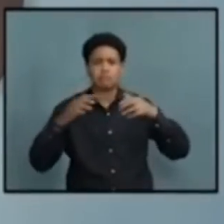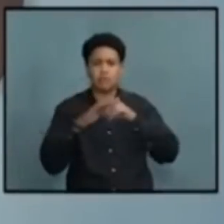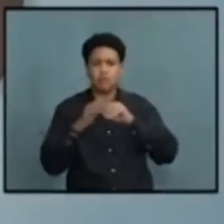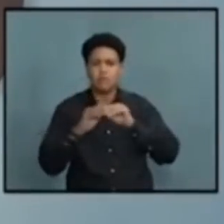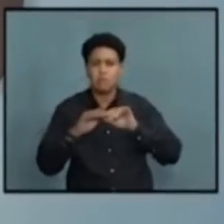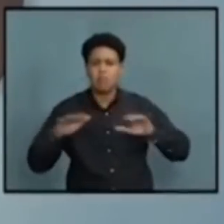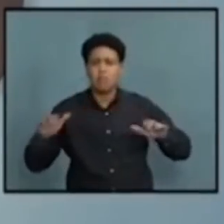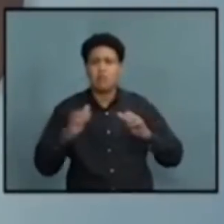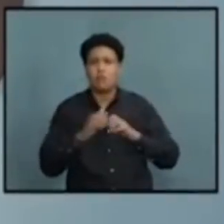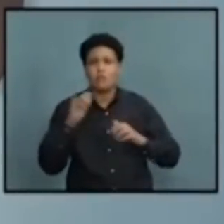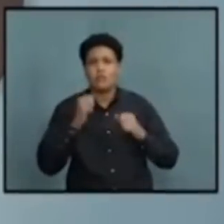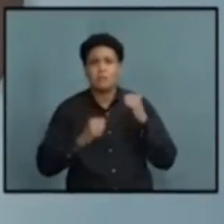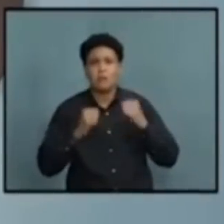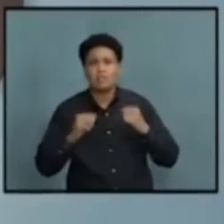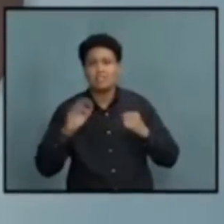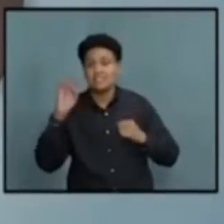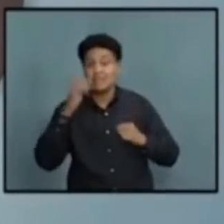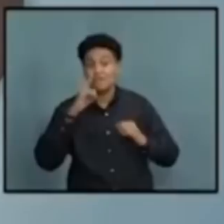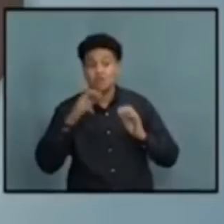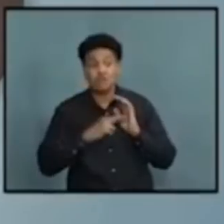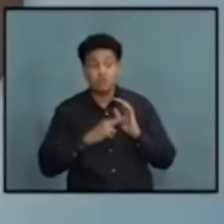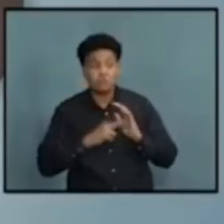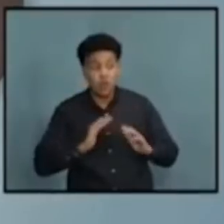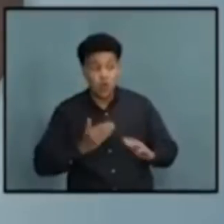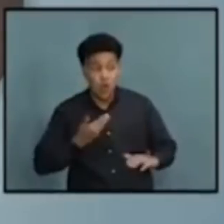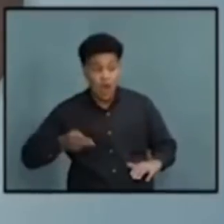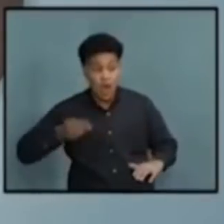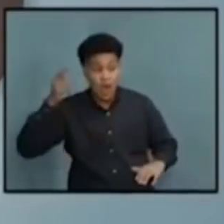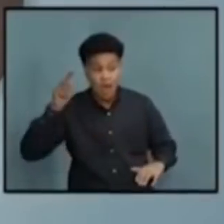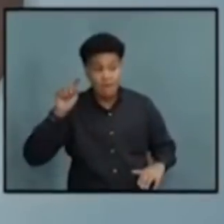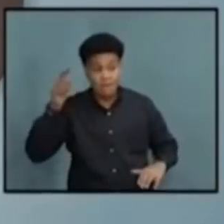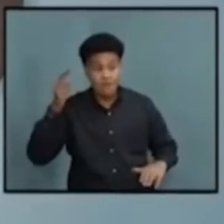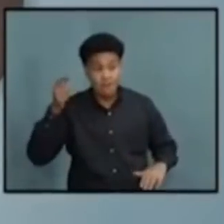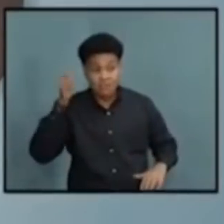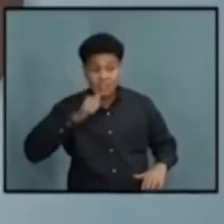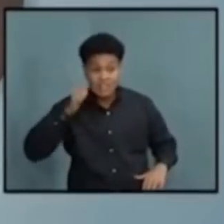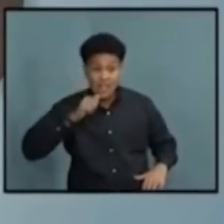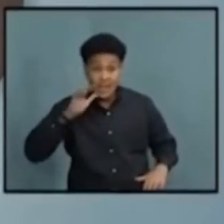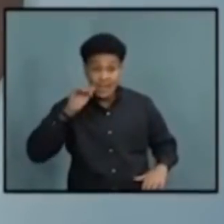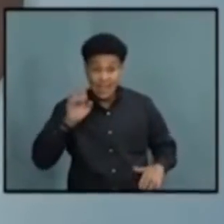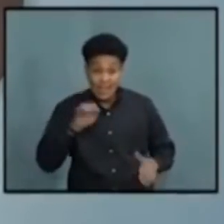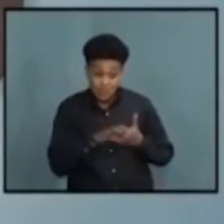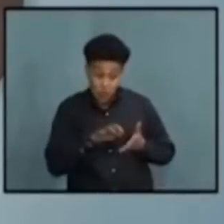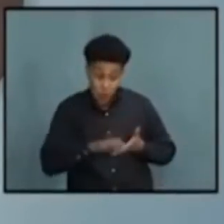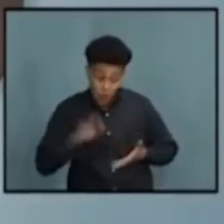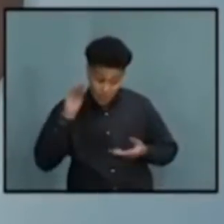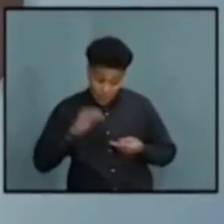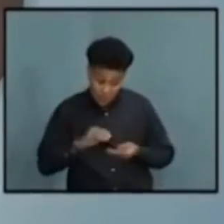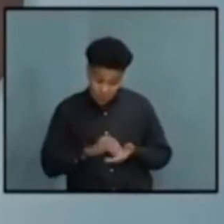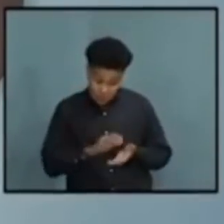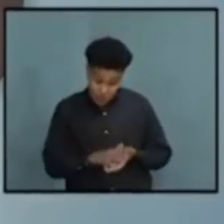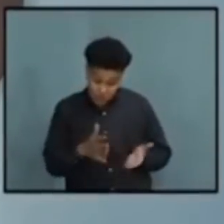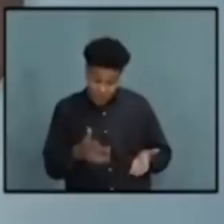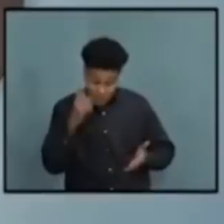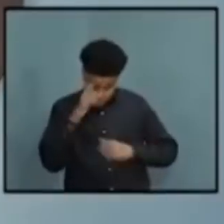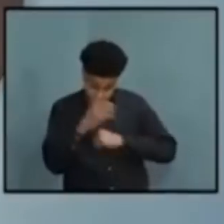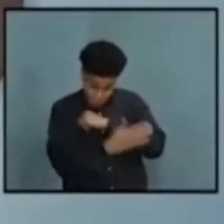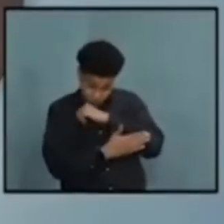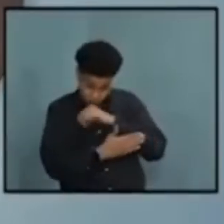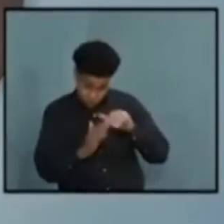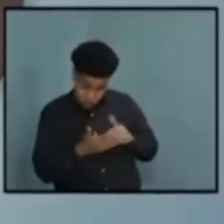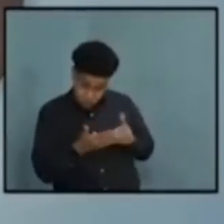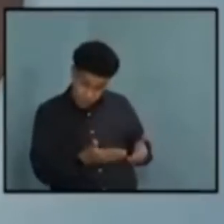with March 7th representing our highest daily case count on record for the country,